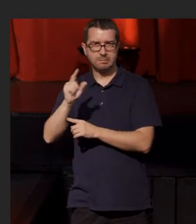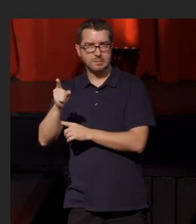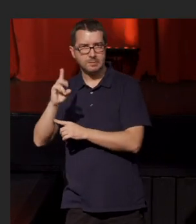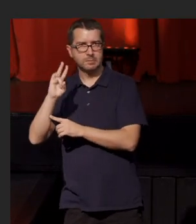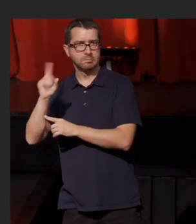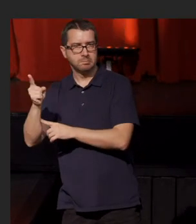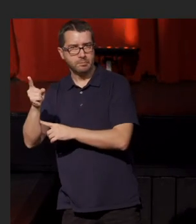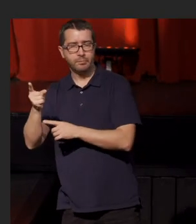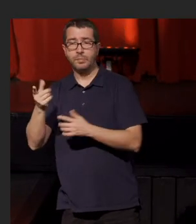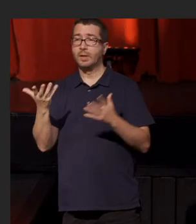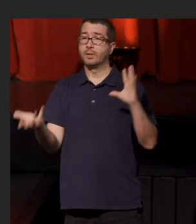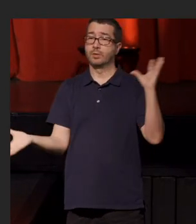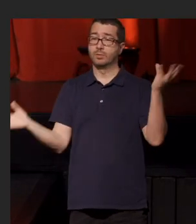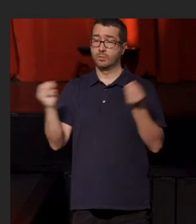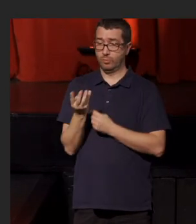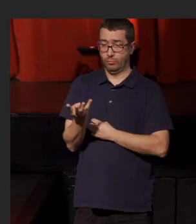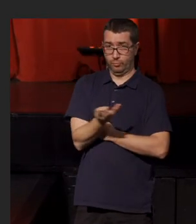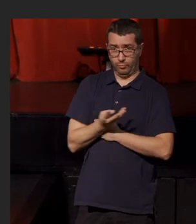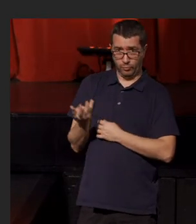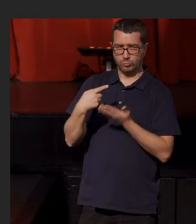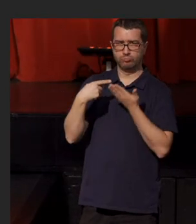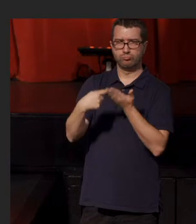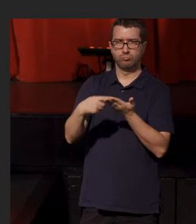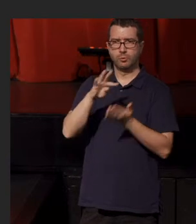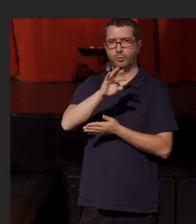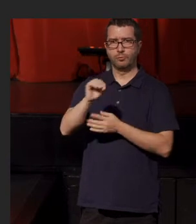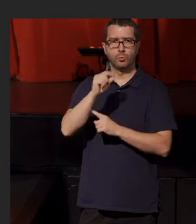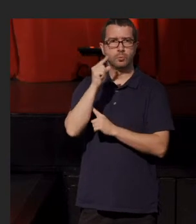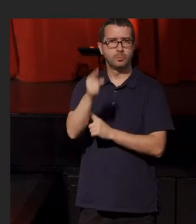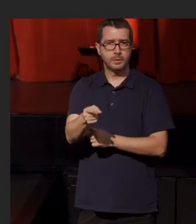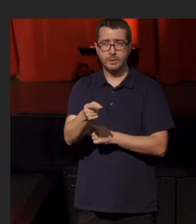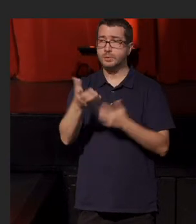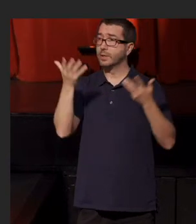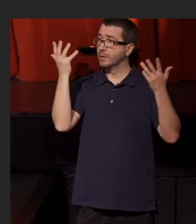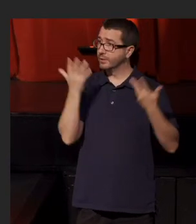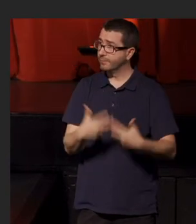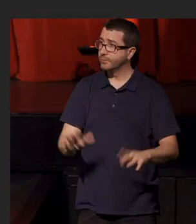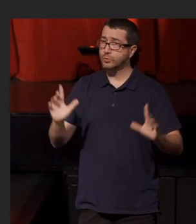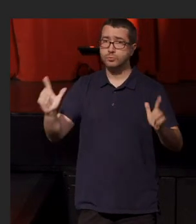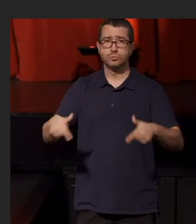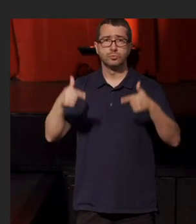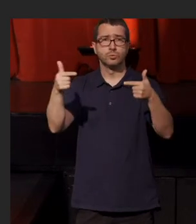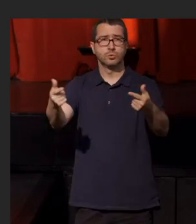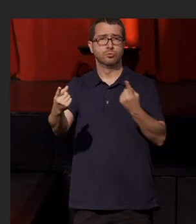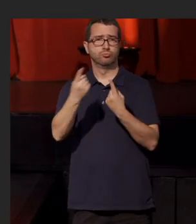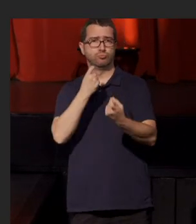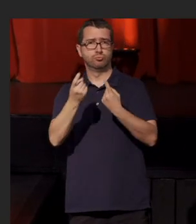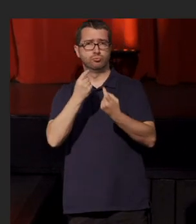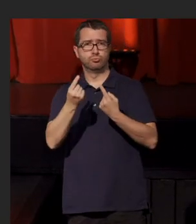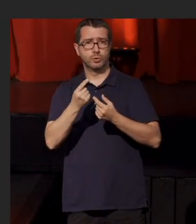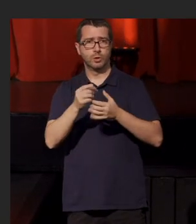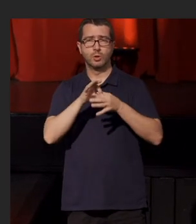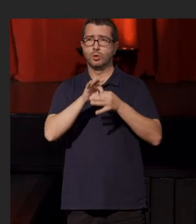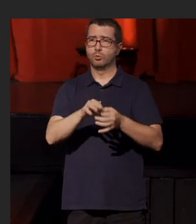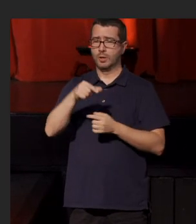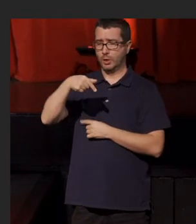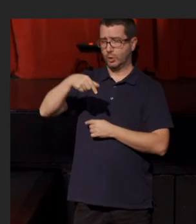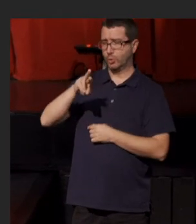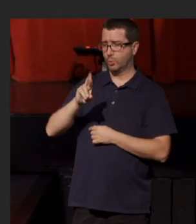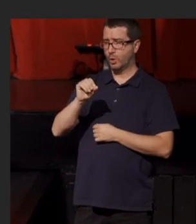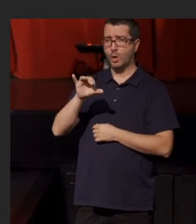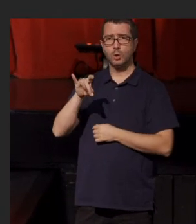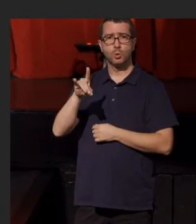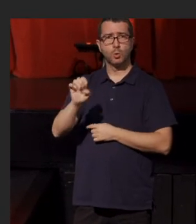40 minutes or so. And then all of you will have a chance to put your questions to our panelists with the QR code that you were given at the start of the